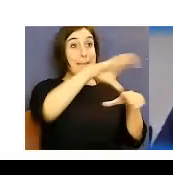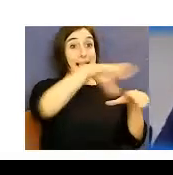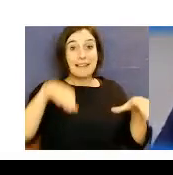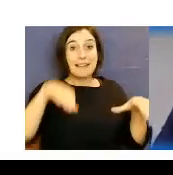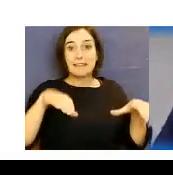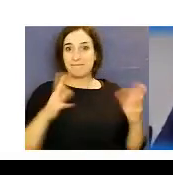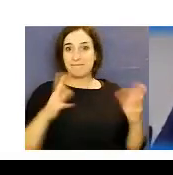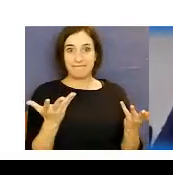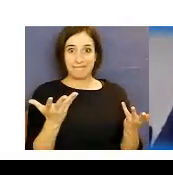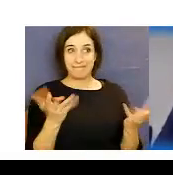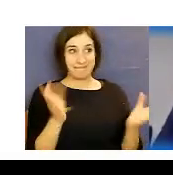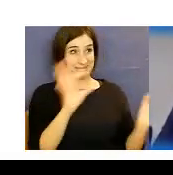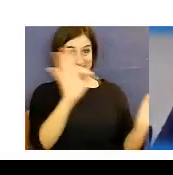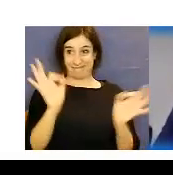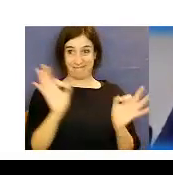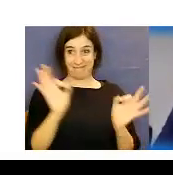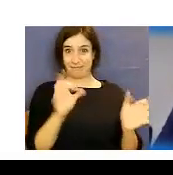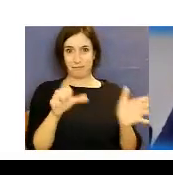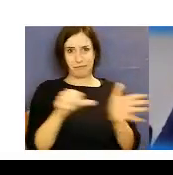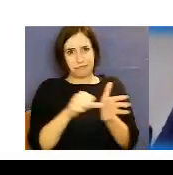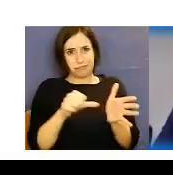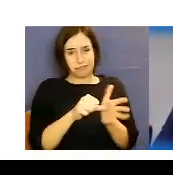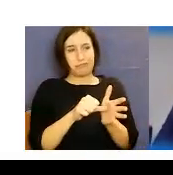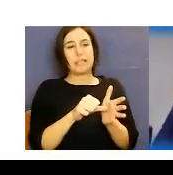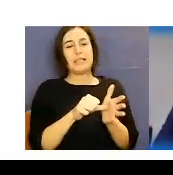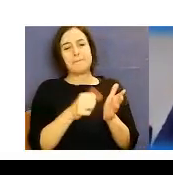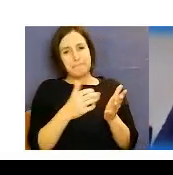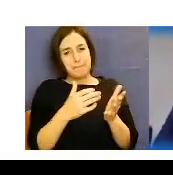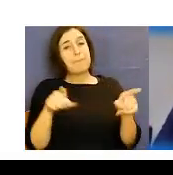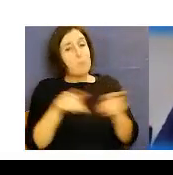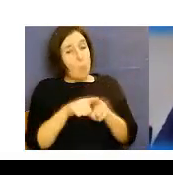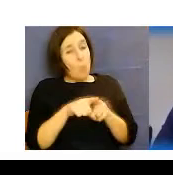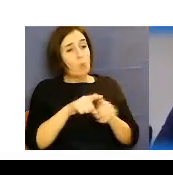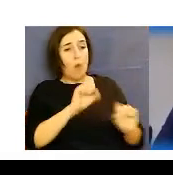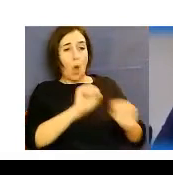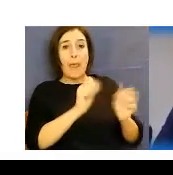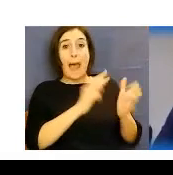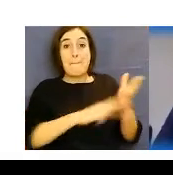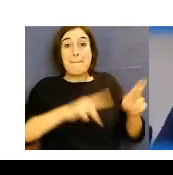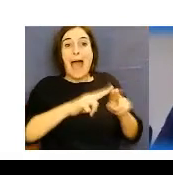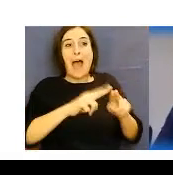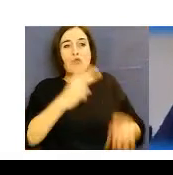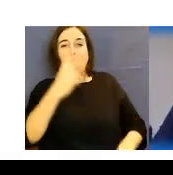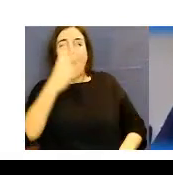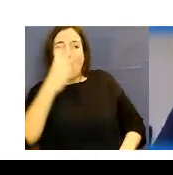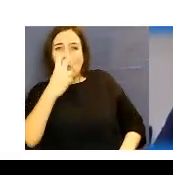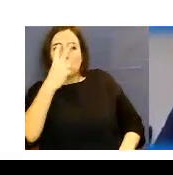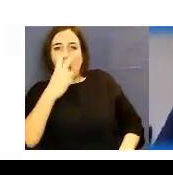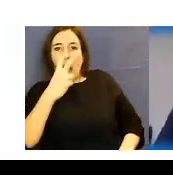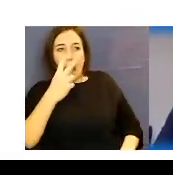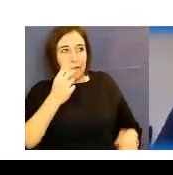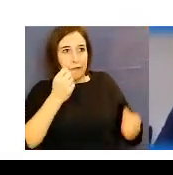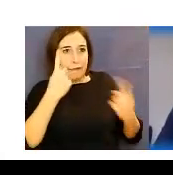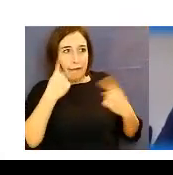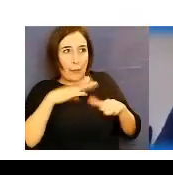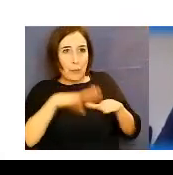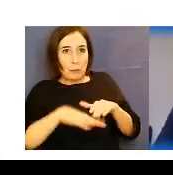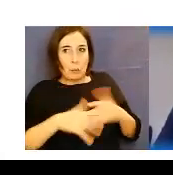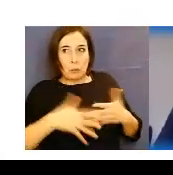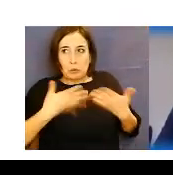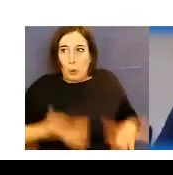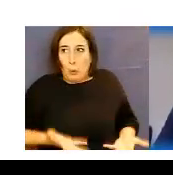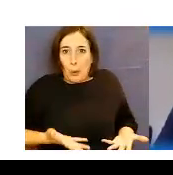Our elderly sort of parents didn't quite understand, you know, sports and how to actually get us involved. So hence the